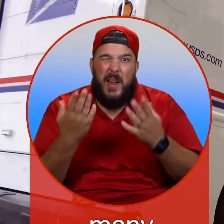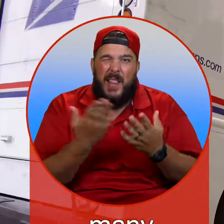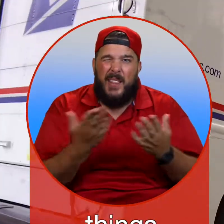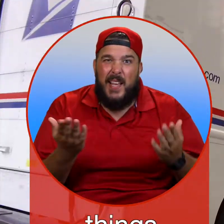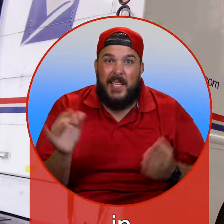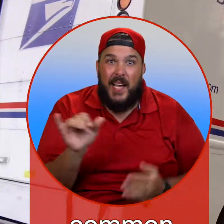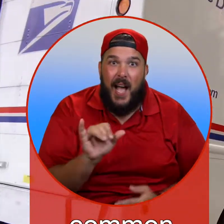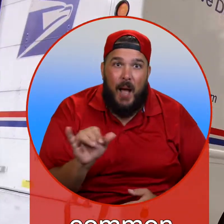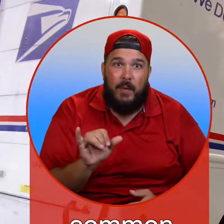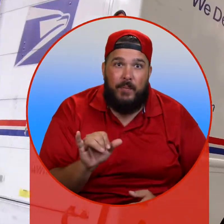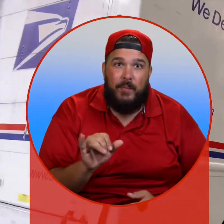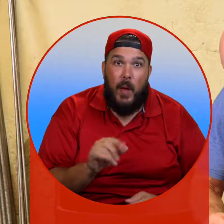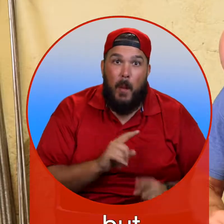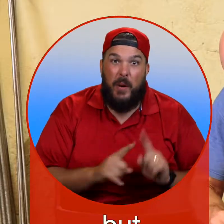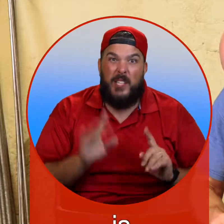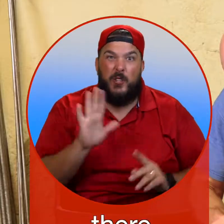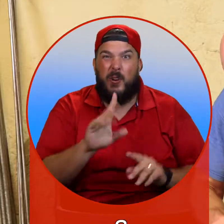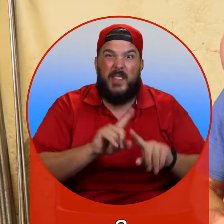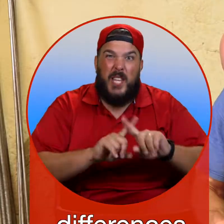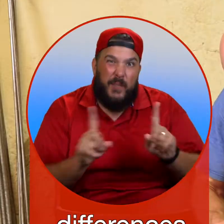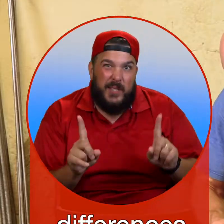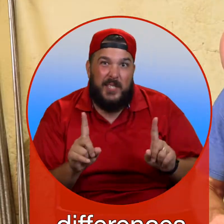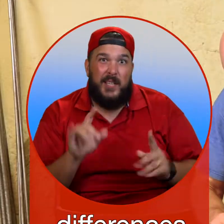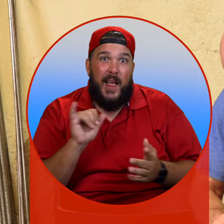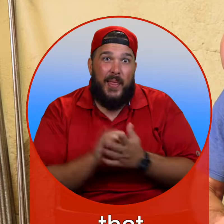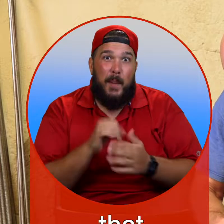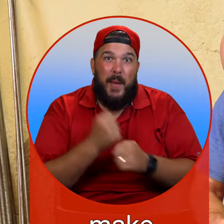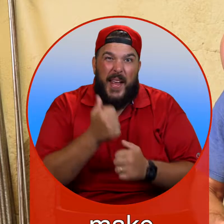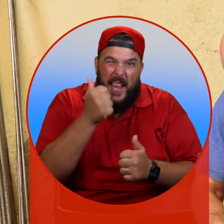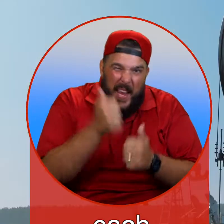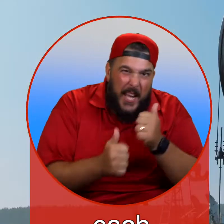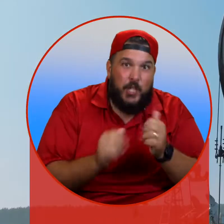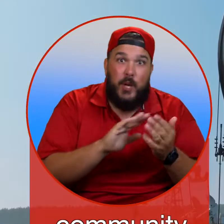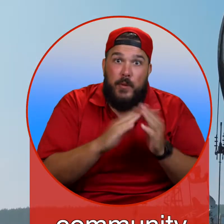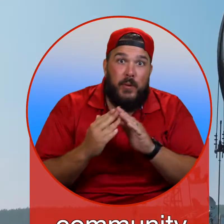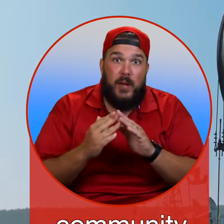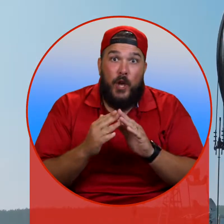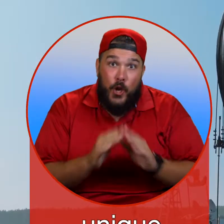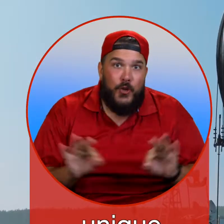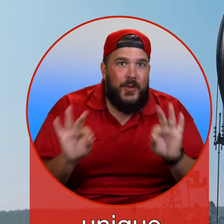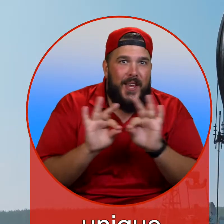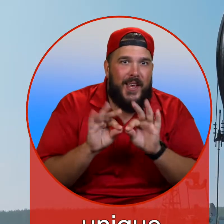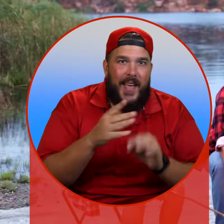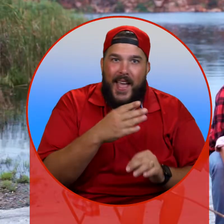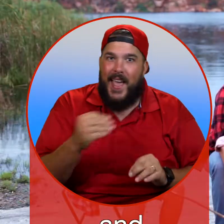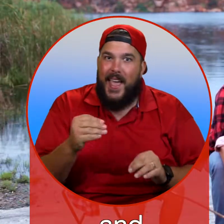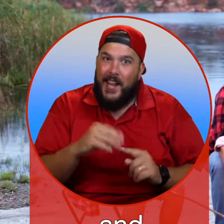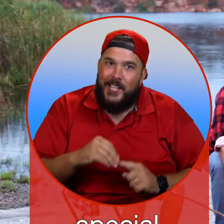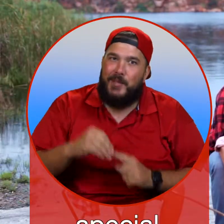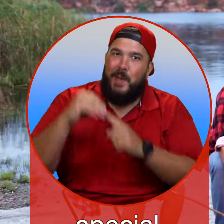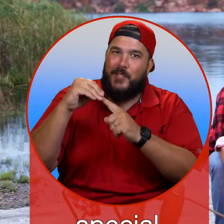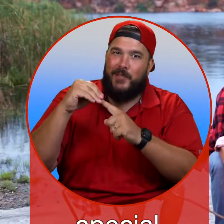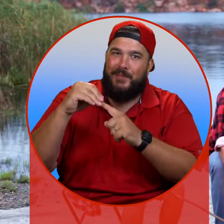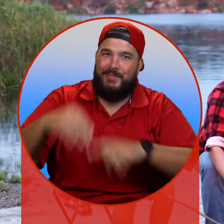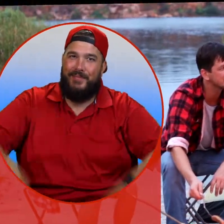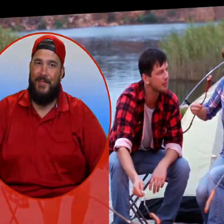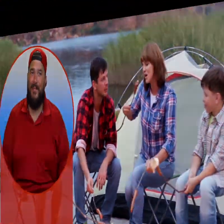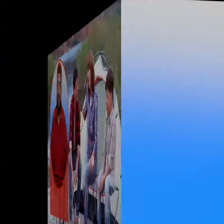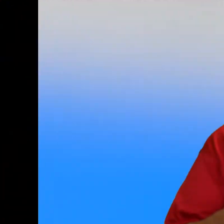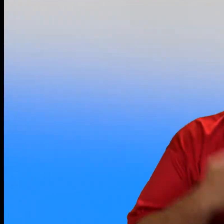have many things in common, but it's their differences that make each community unique and